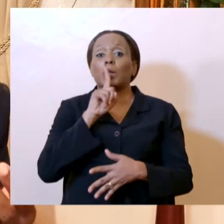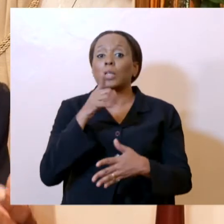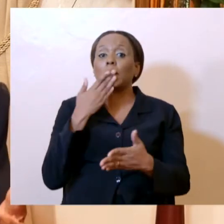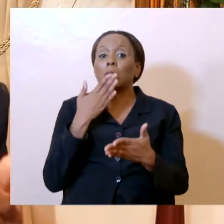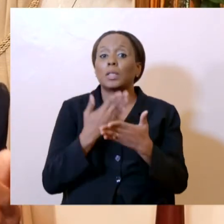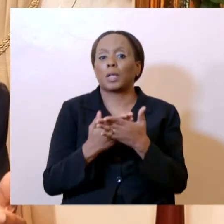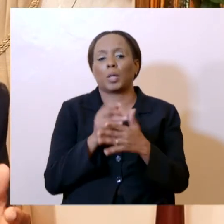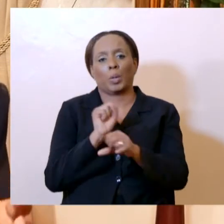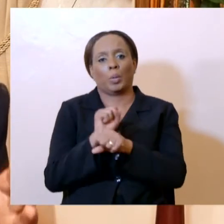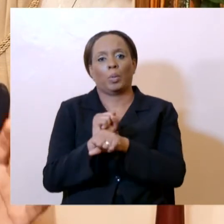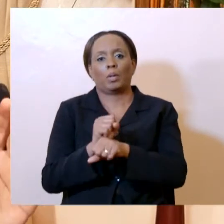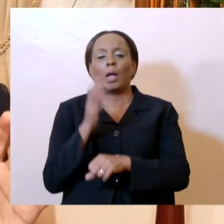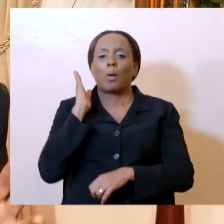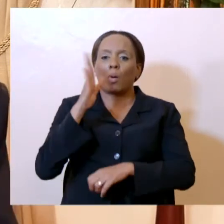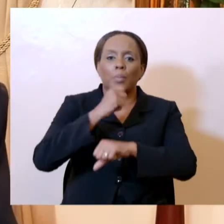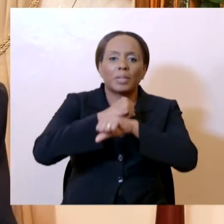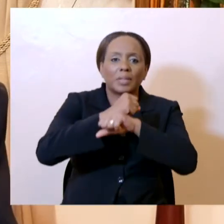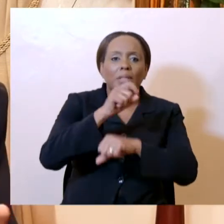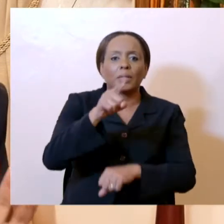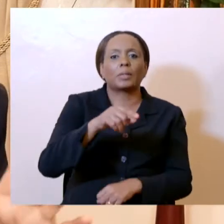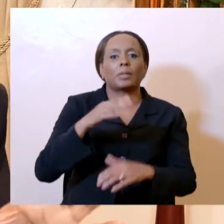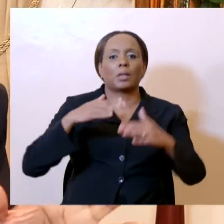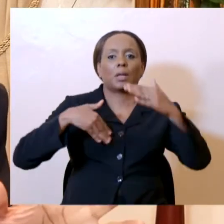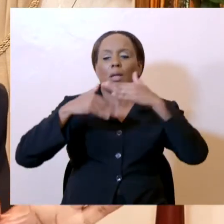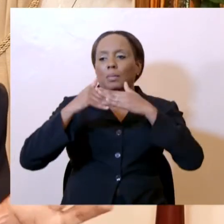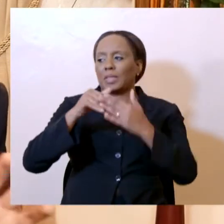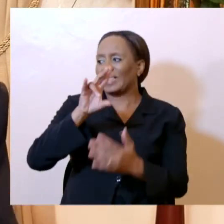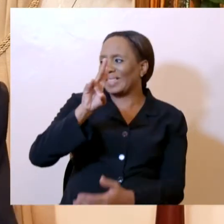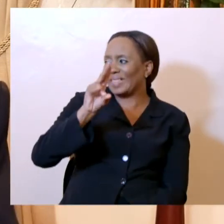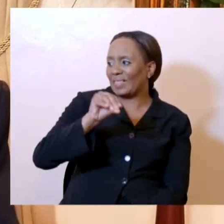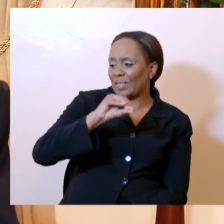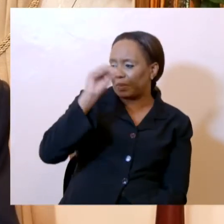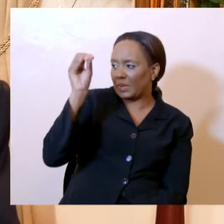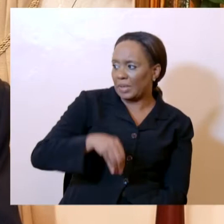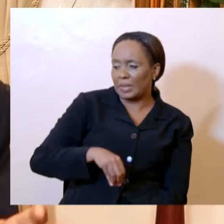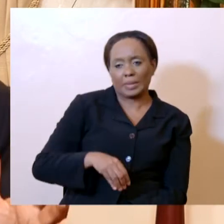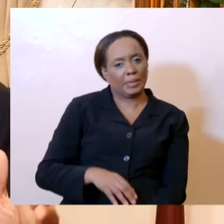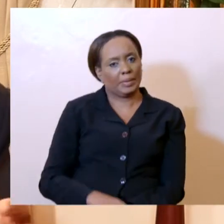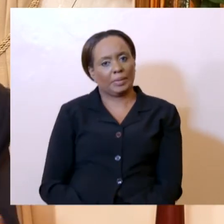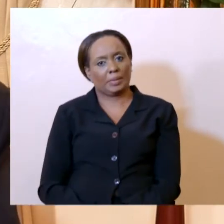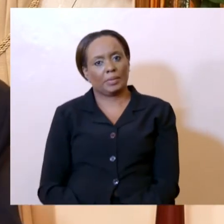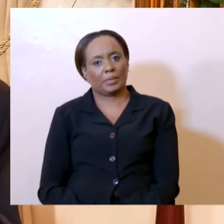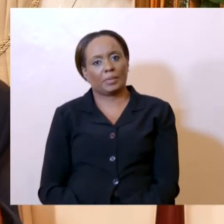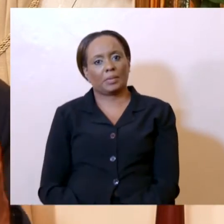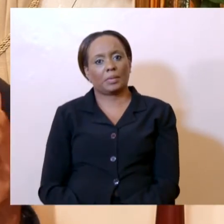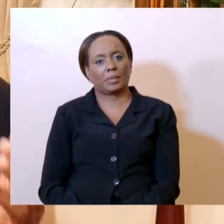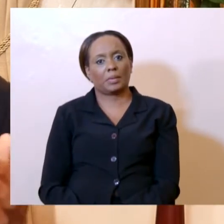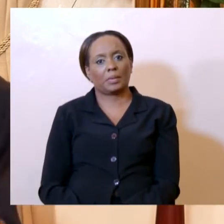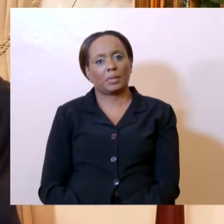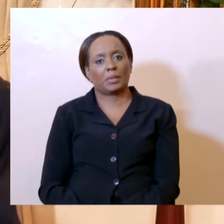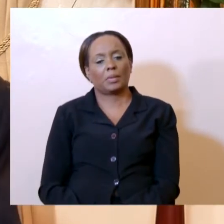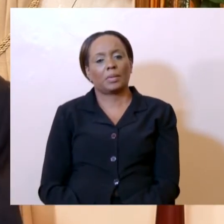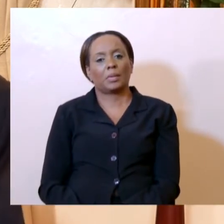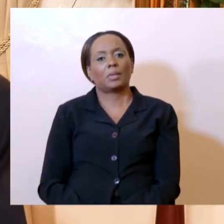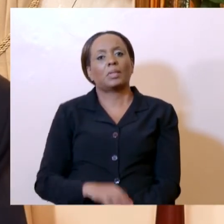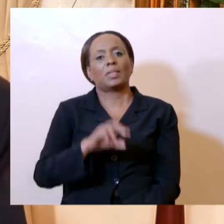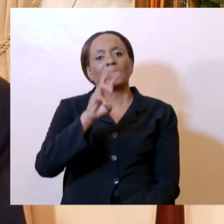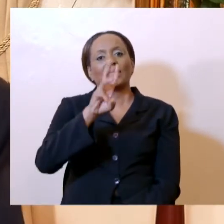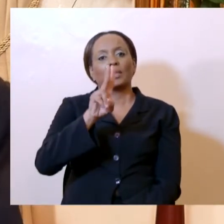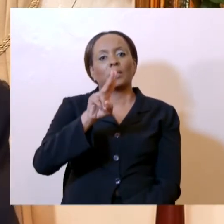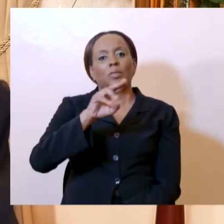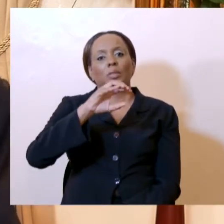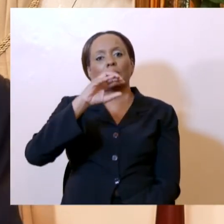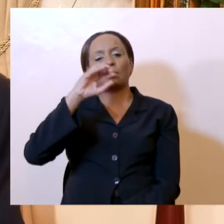vaccine will give you protection up to 70% against symptomatic disease. It will give you protection 62% against